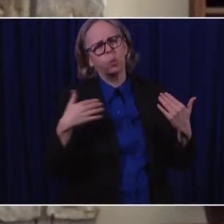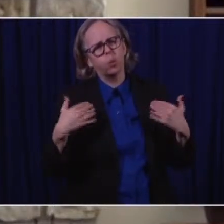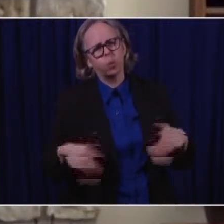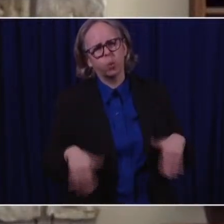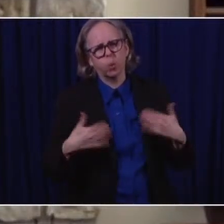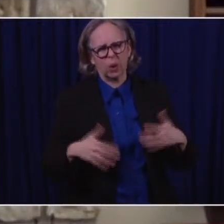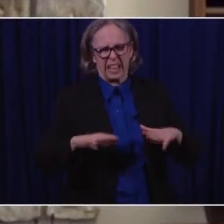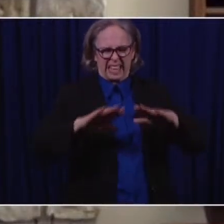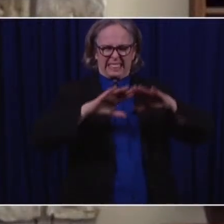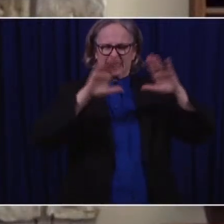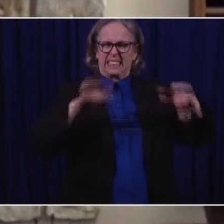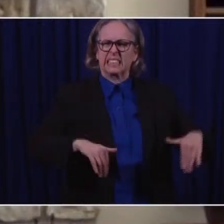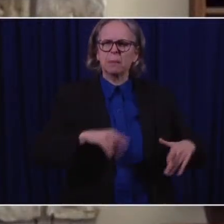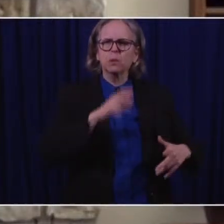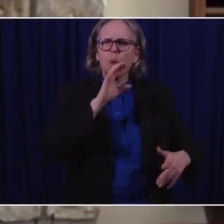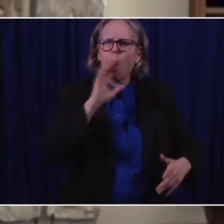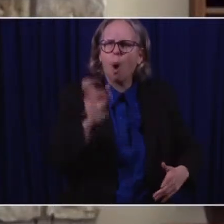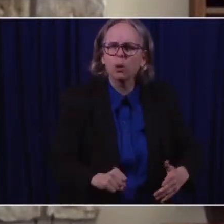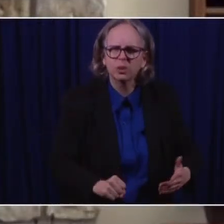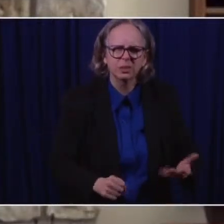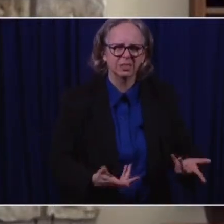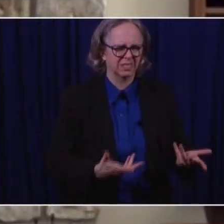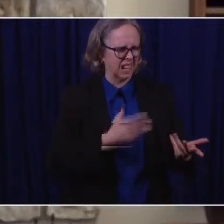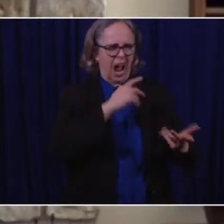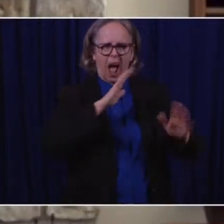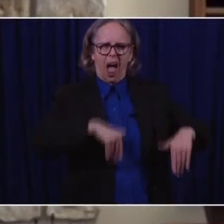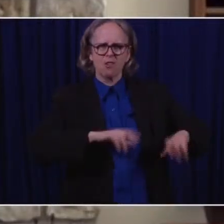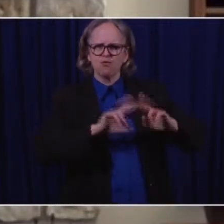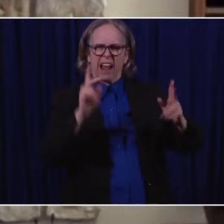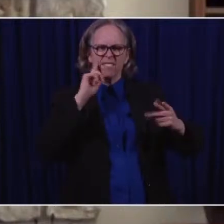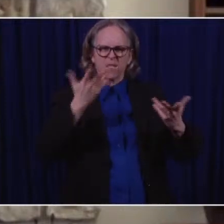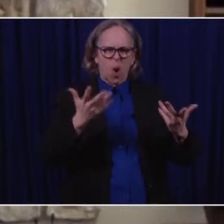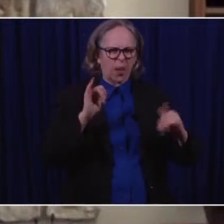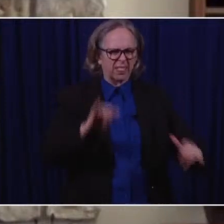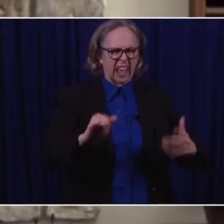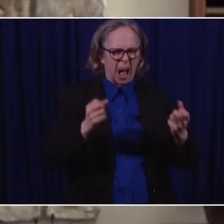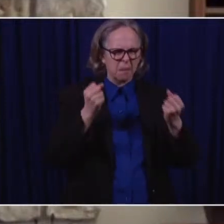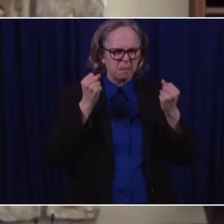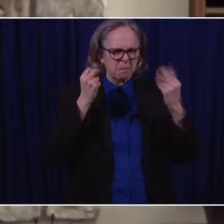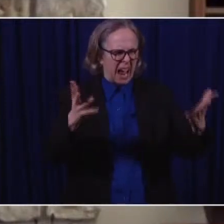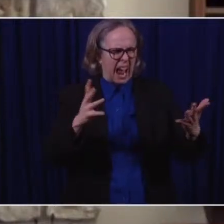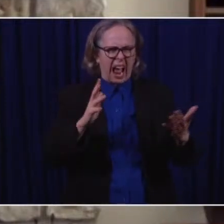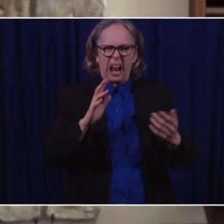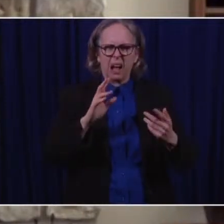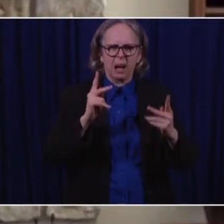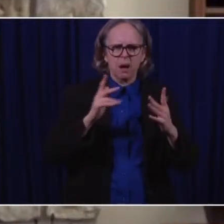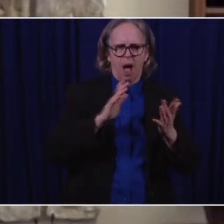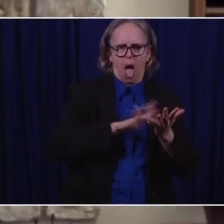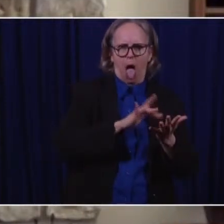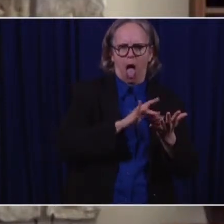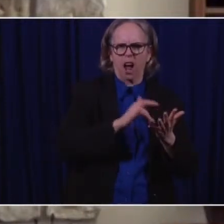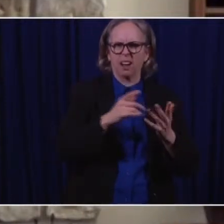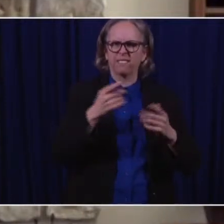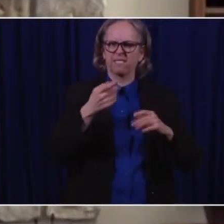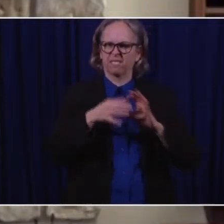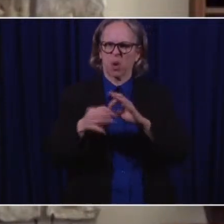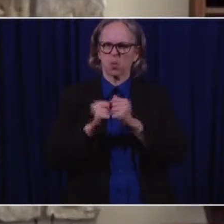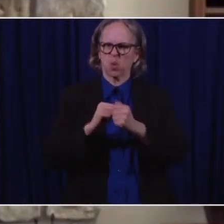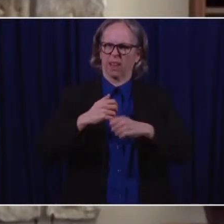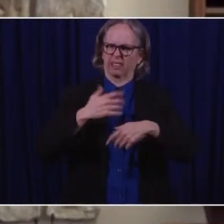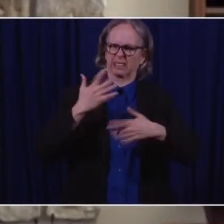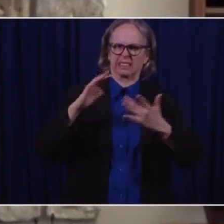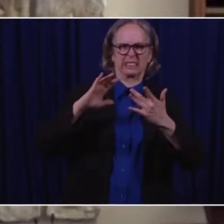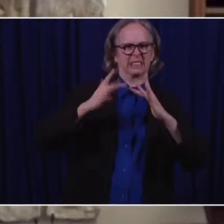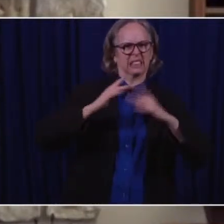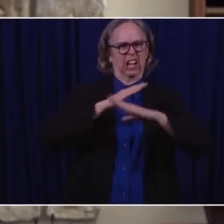I'll go directly to the director and let her answer that. Thank you, Laura. The answer